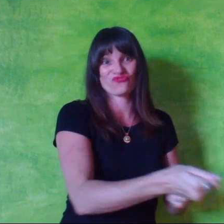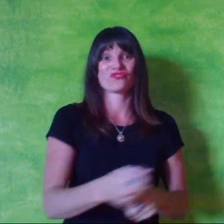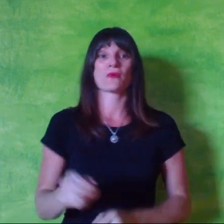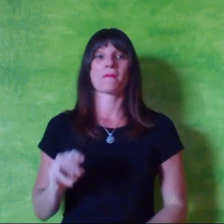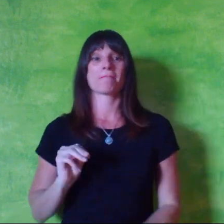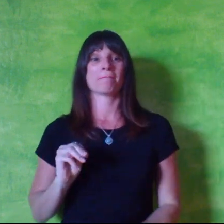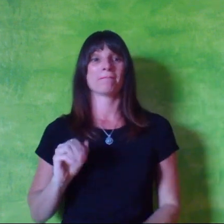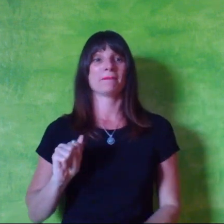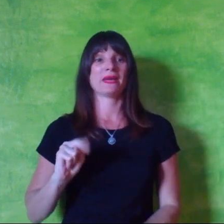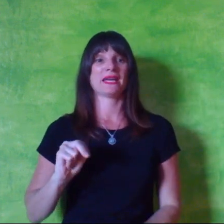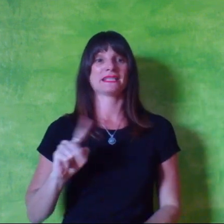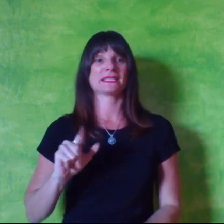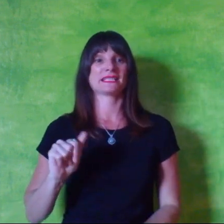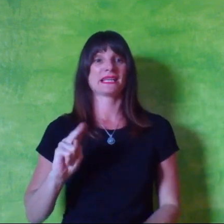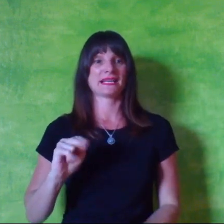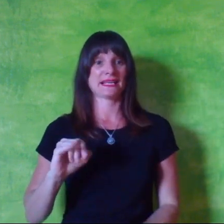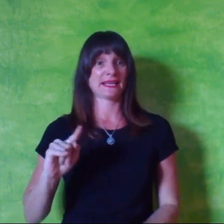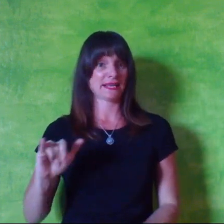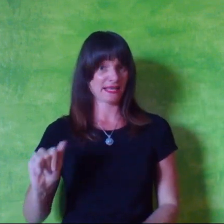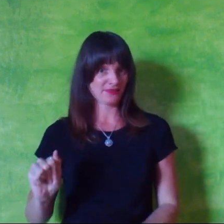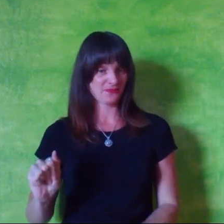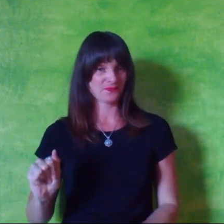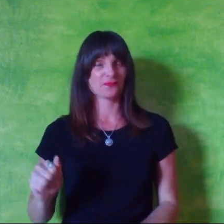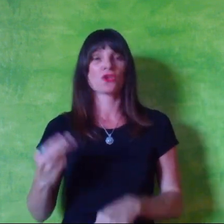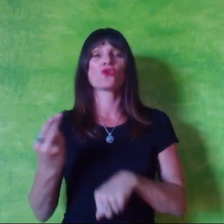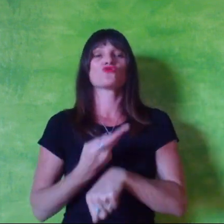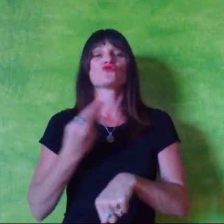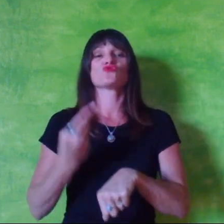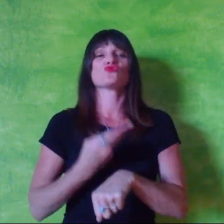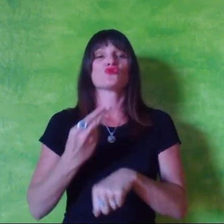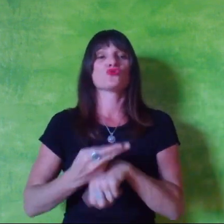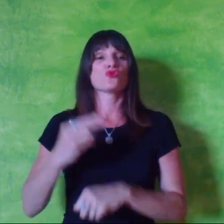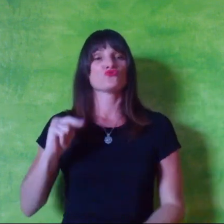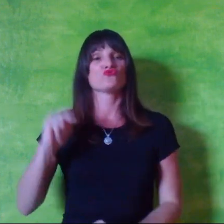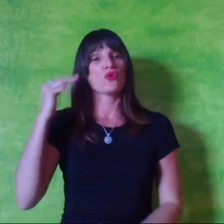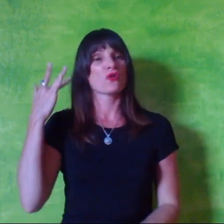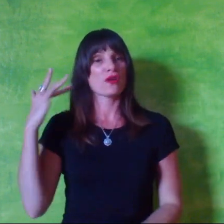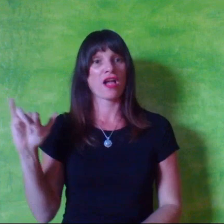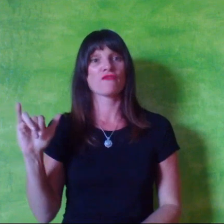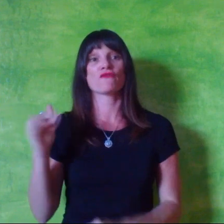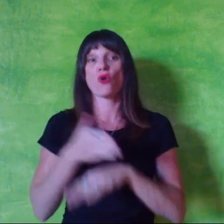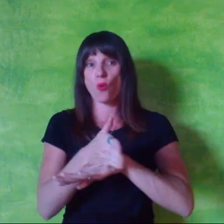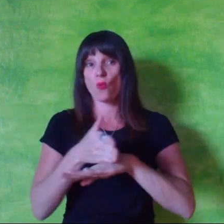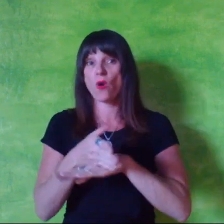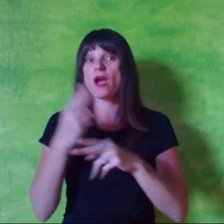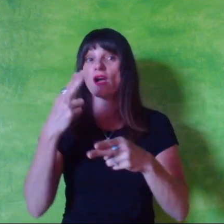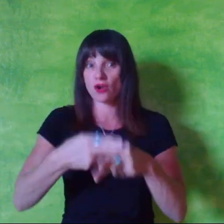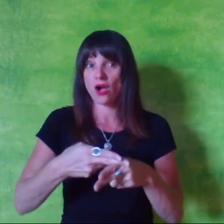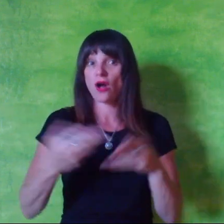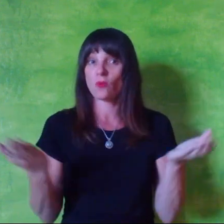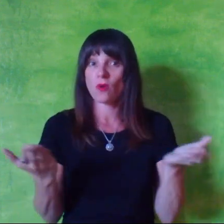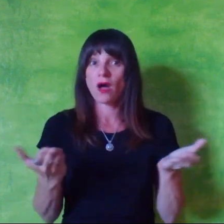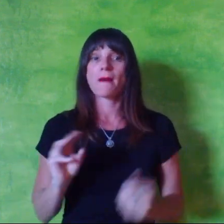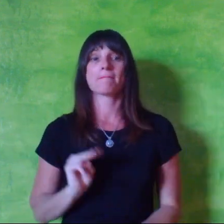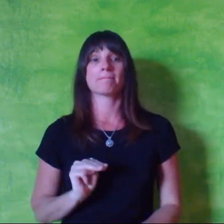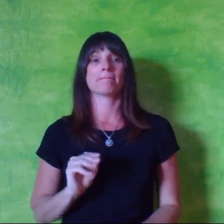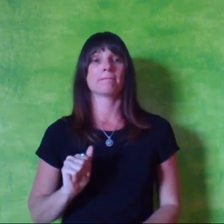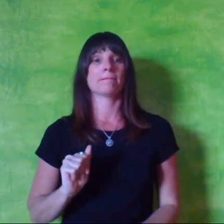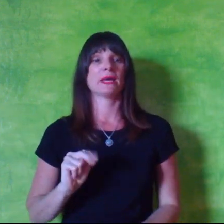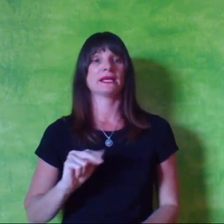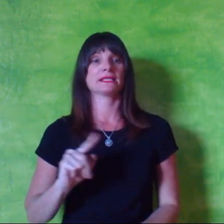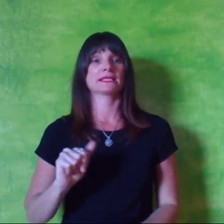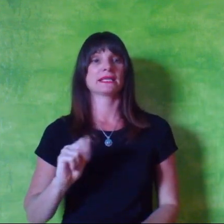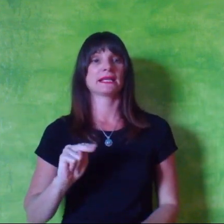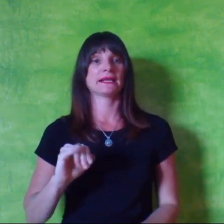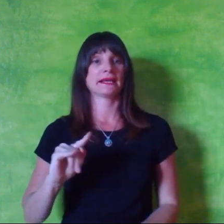wood in our wood smoke. This is manzanita, also called Northern California mesquite, without the thorns, which is kind of nice.